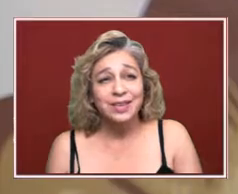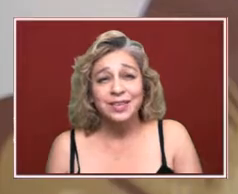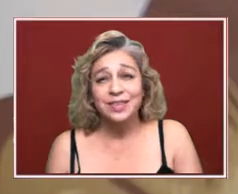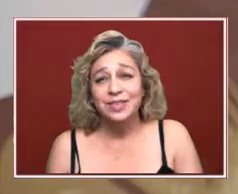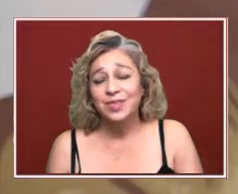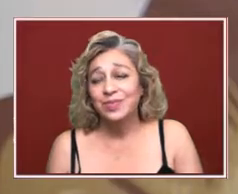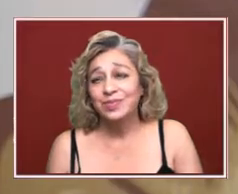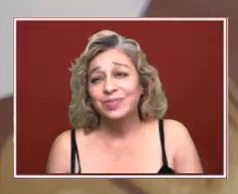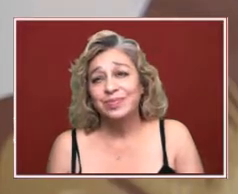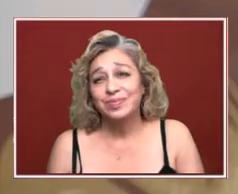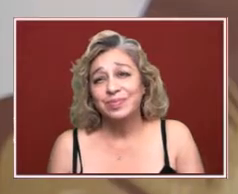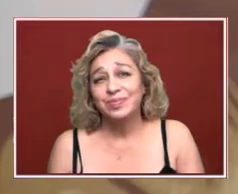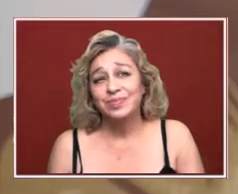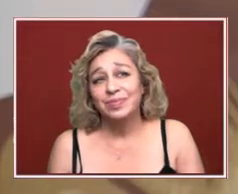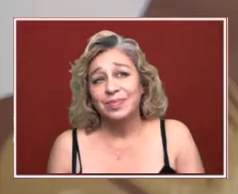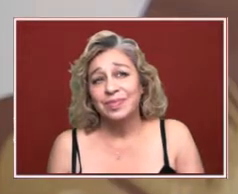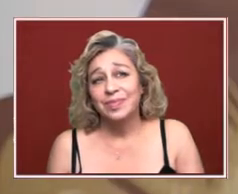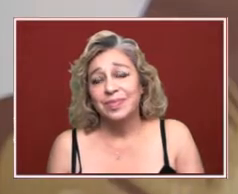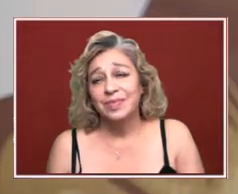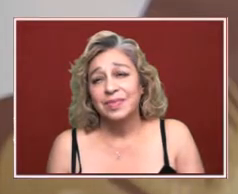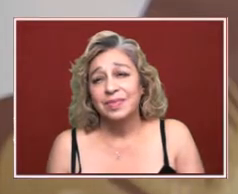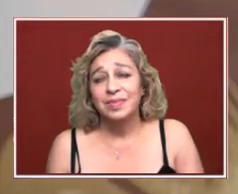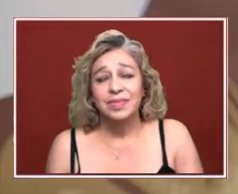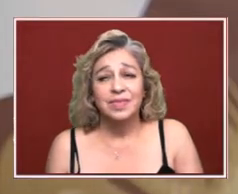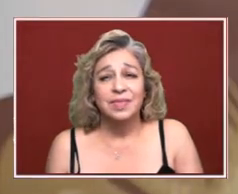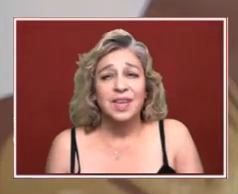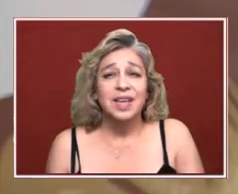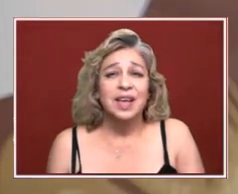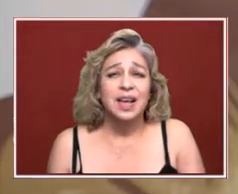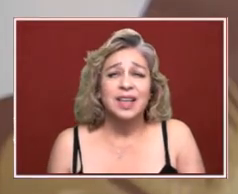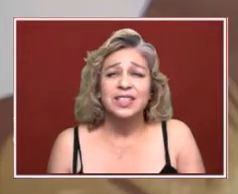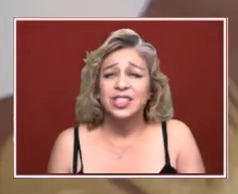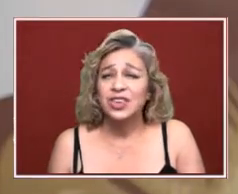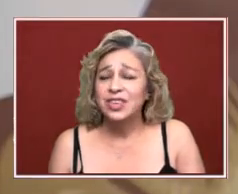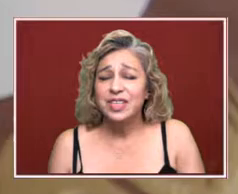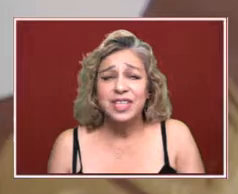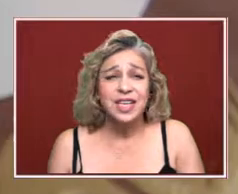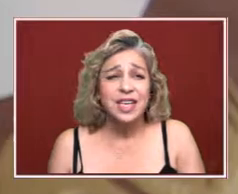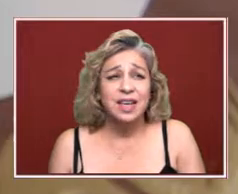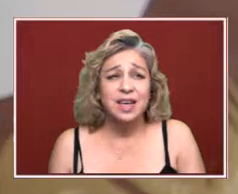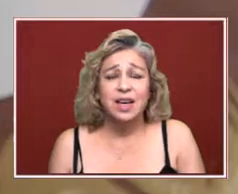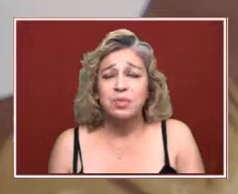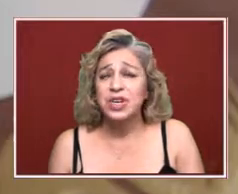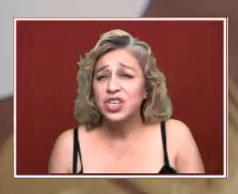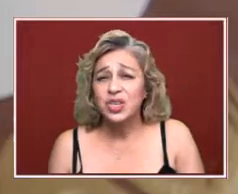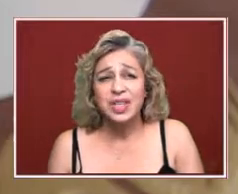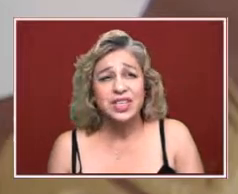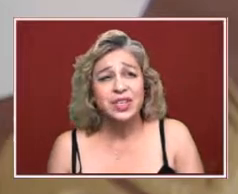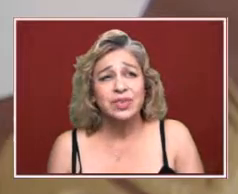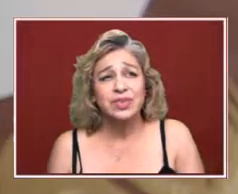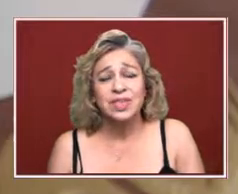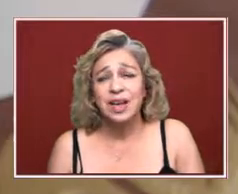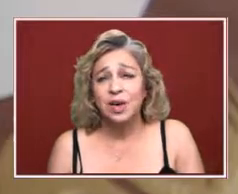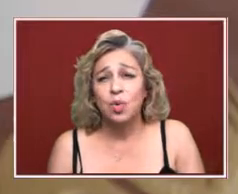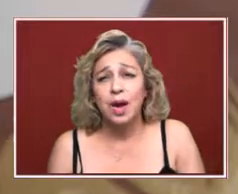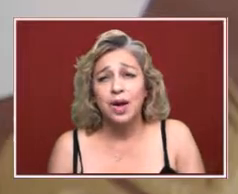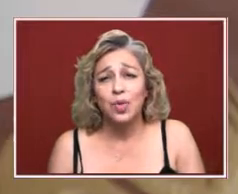on. Guerras comerciales, incertidumbre, en fin. Uncertainty, commercial